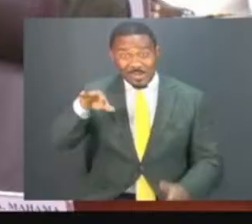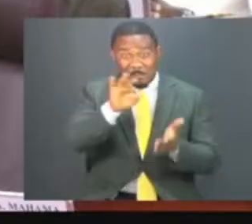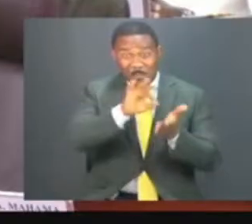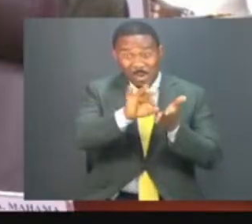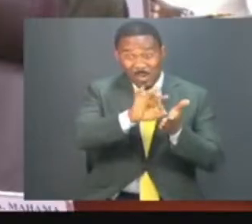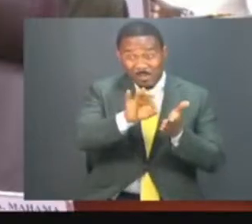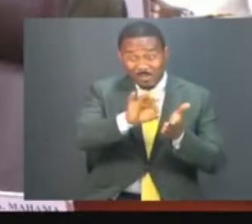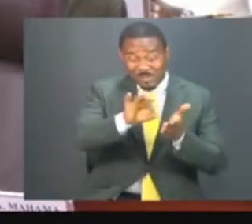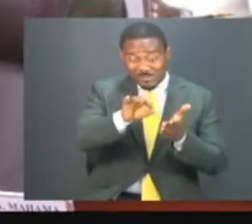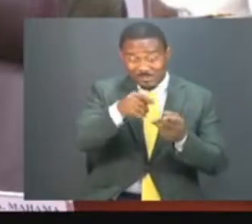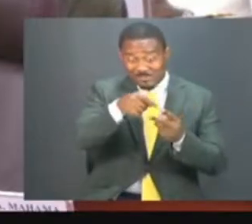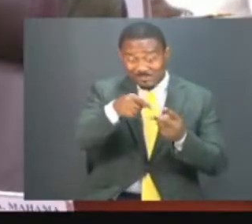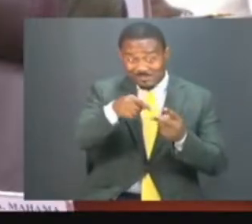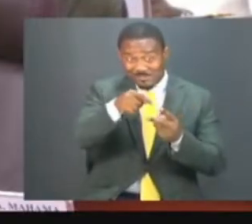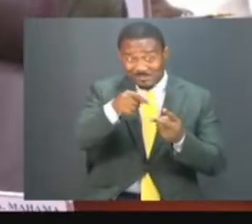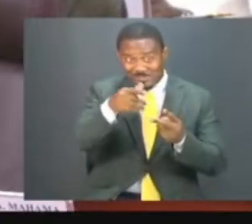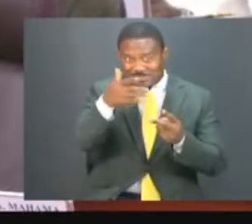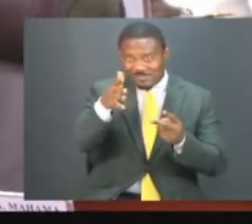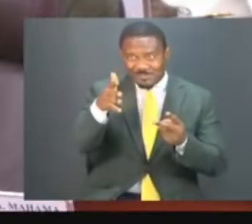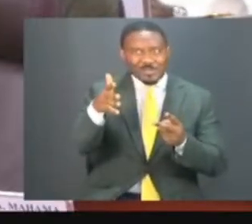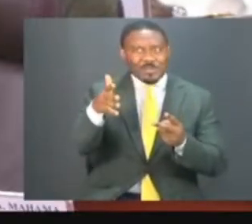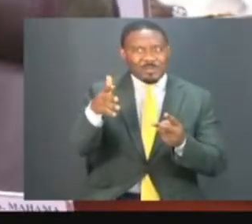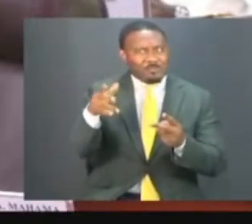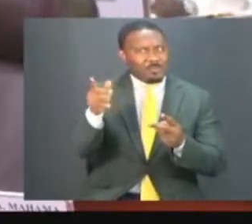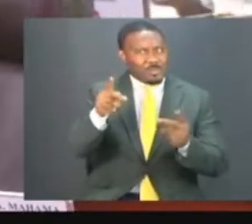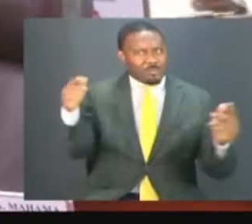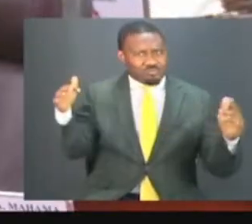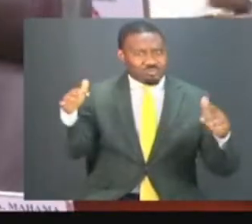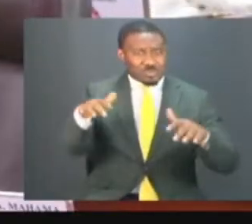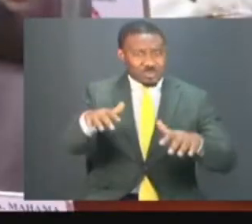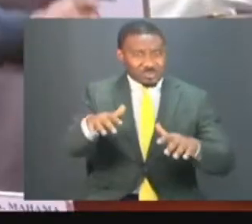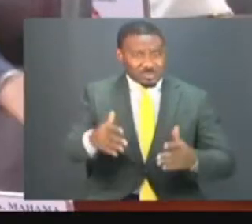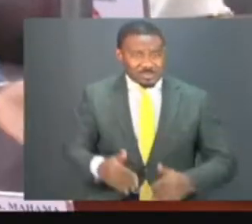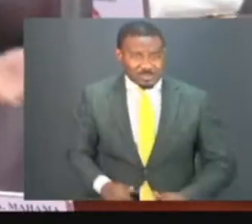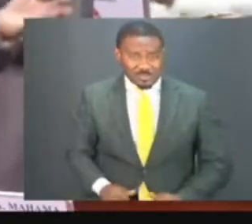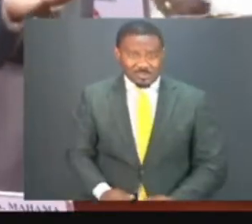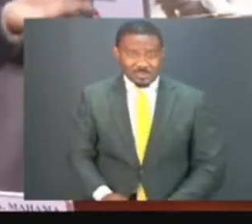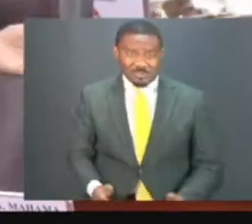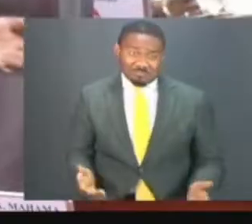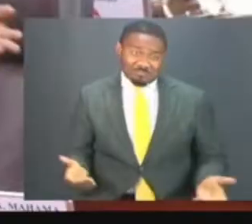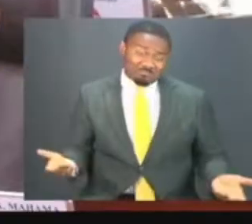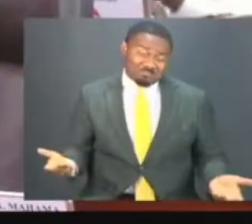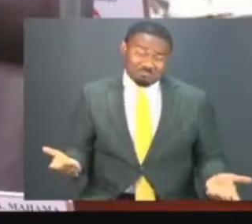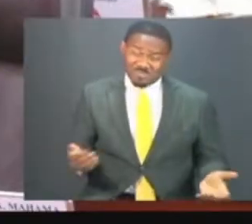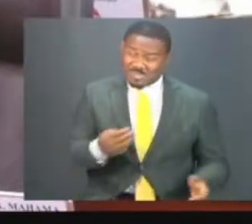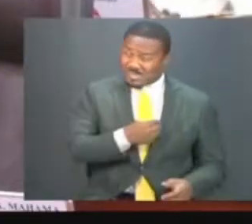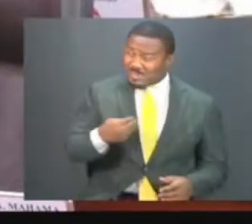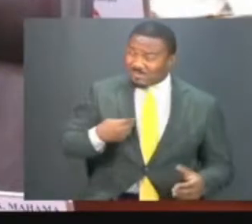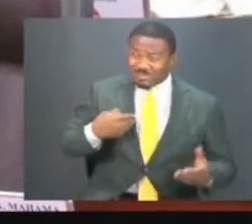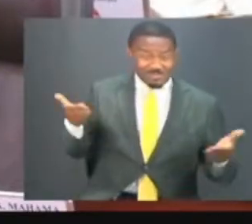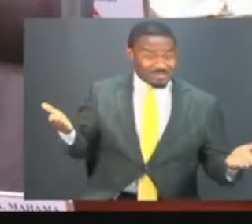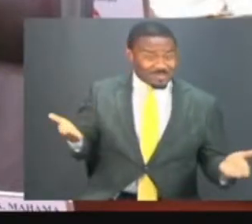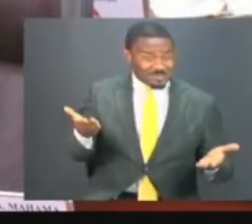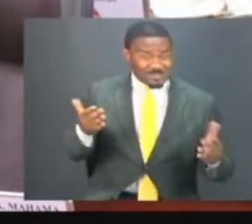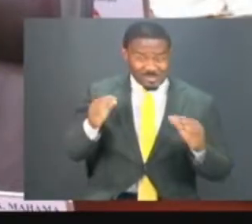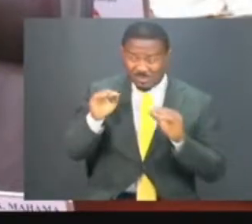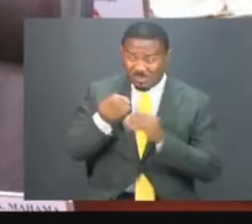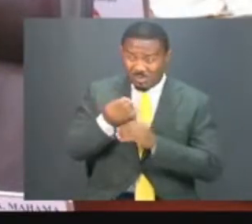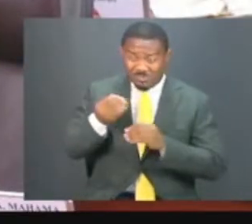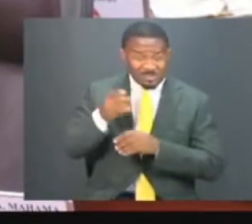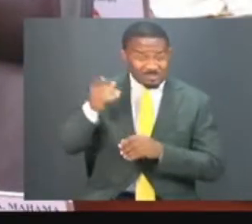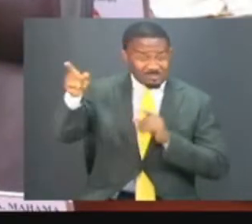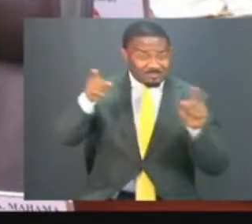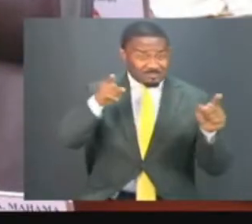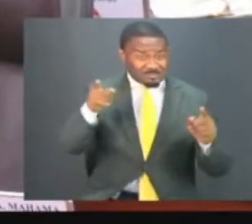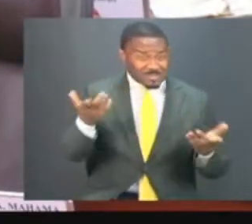done, we'll marshal in the numbers. The members are within the presence of Parliament. They are in their offices. We have